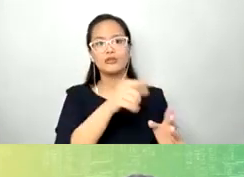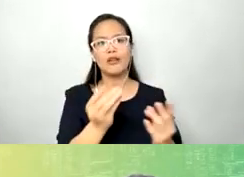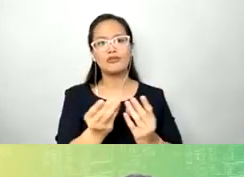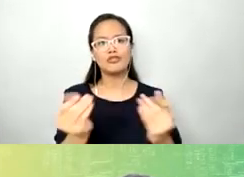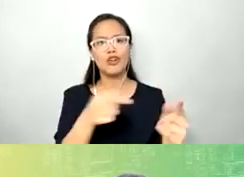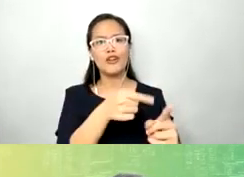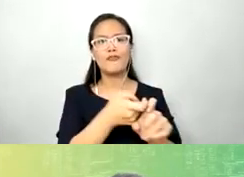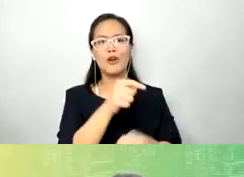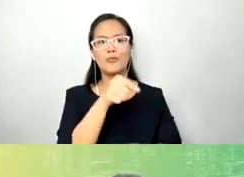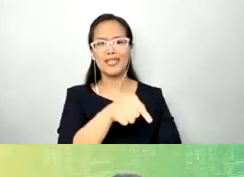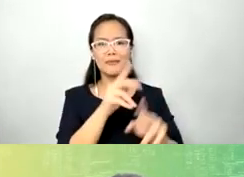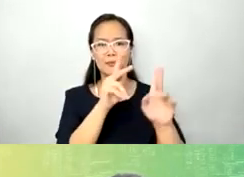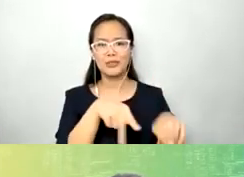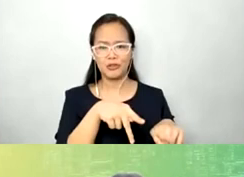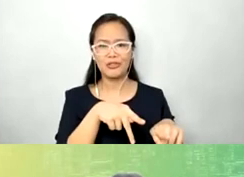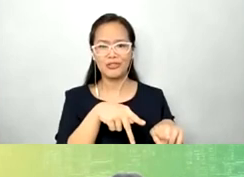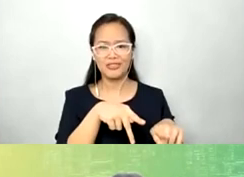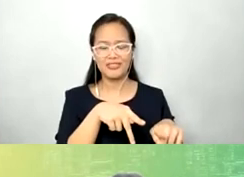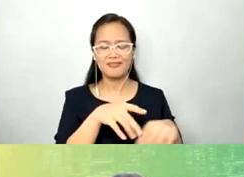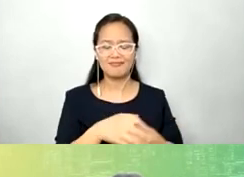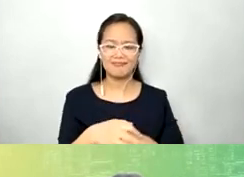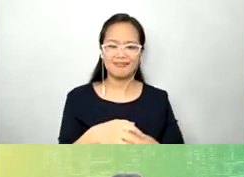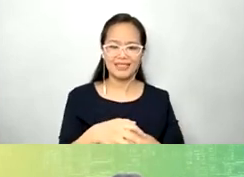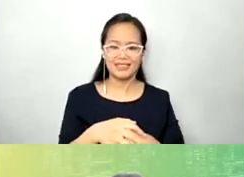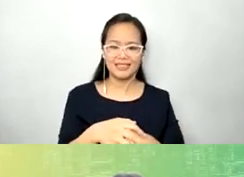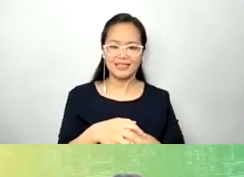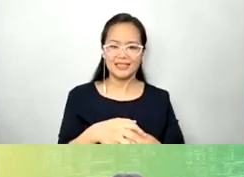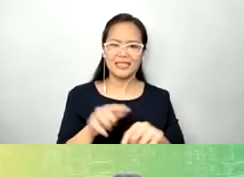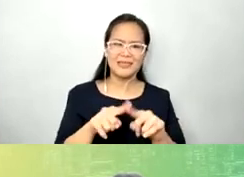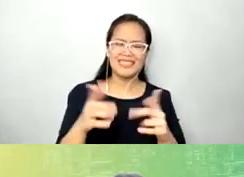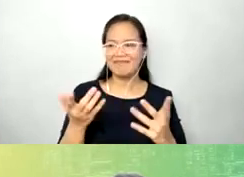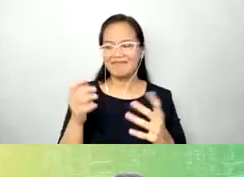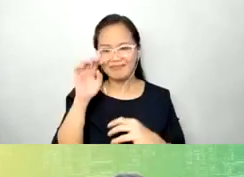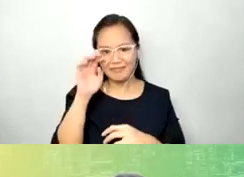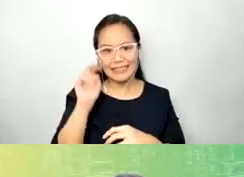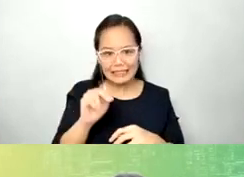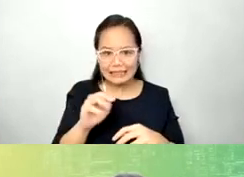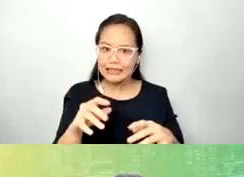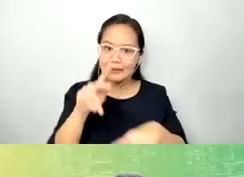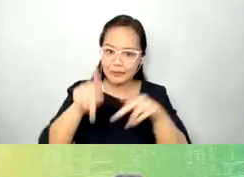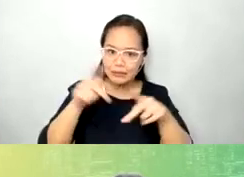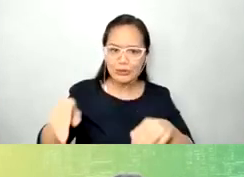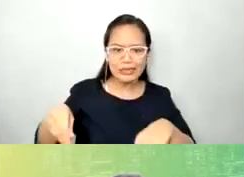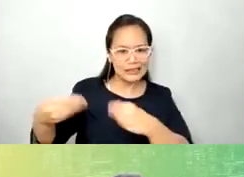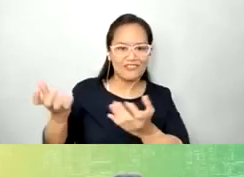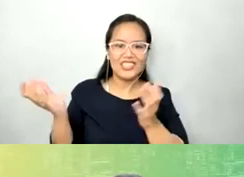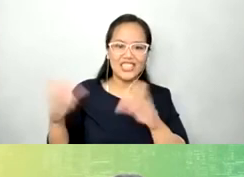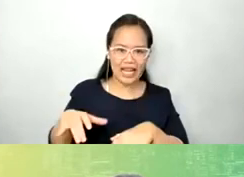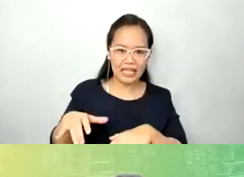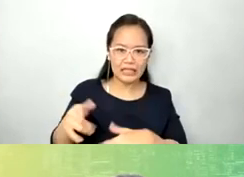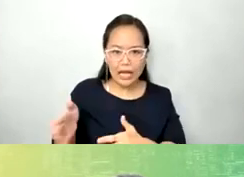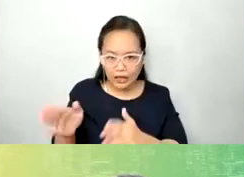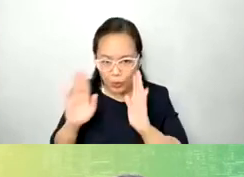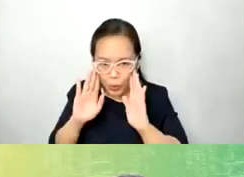for yourself. But first, yun na nga, we just need to give people a chance to be heard.